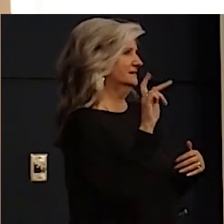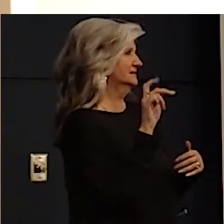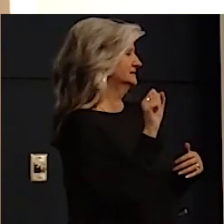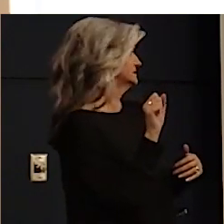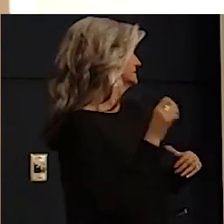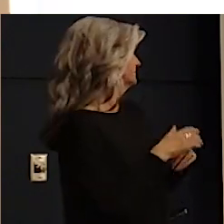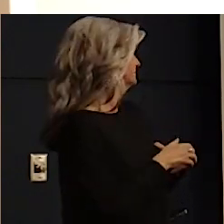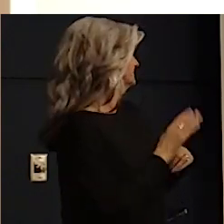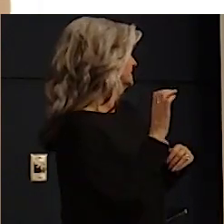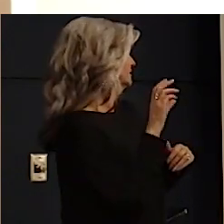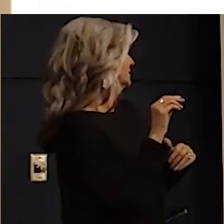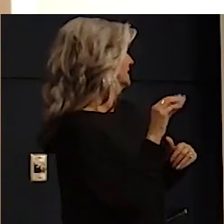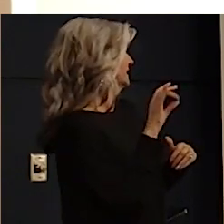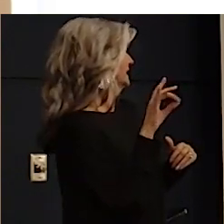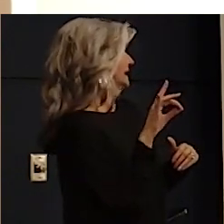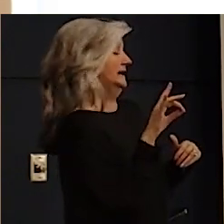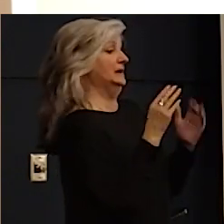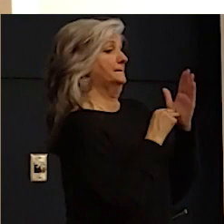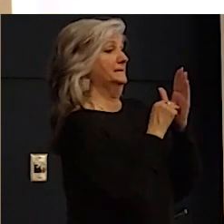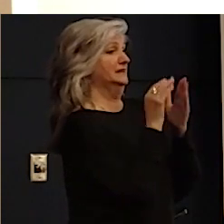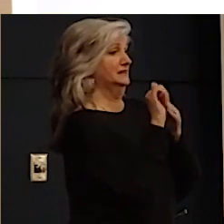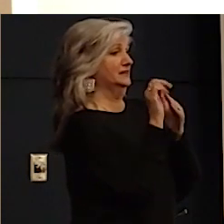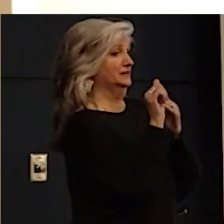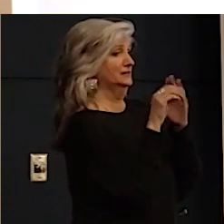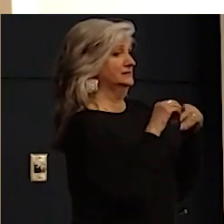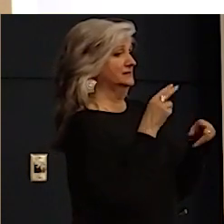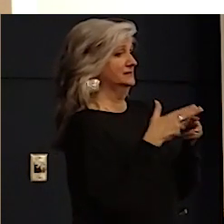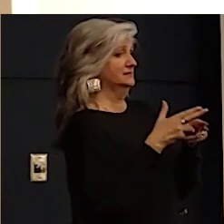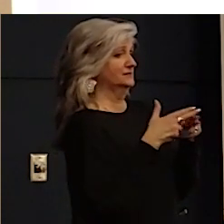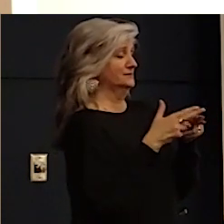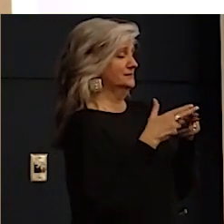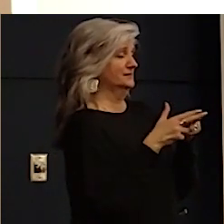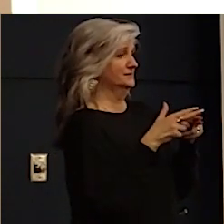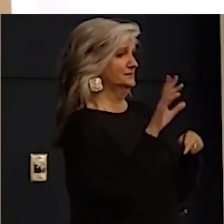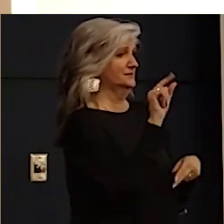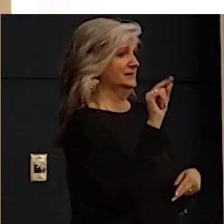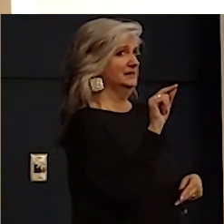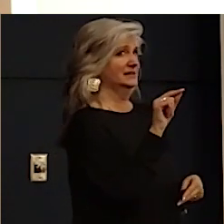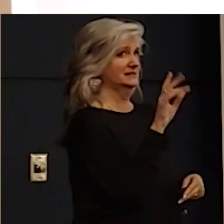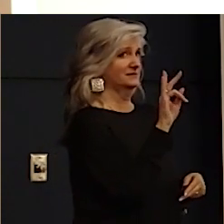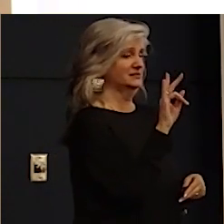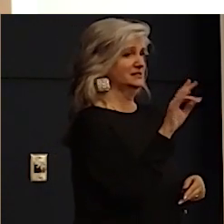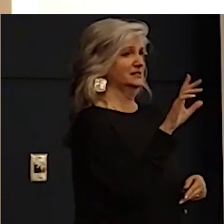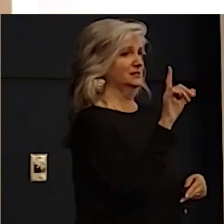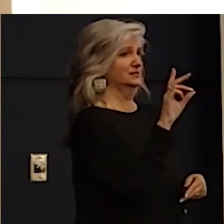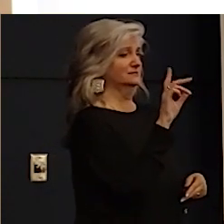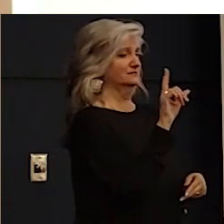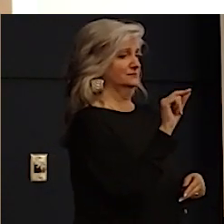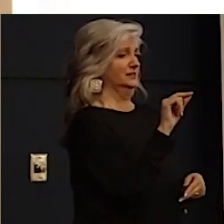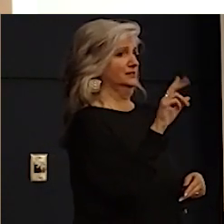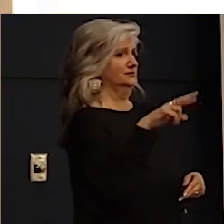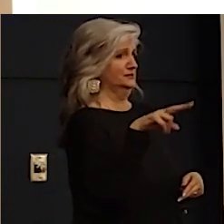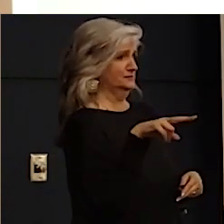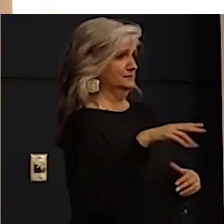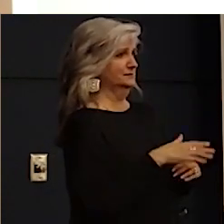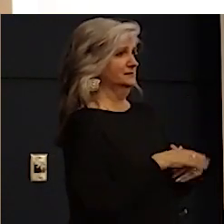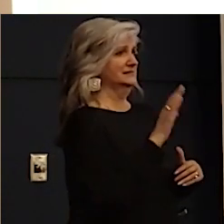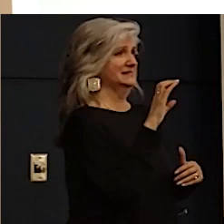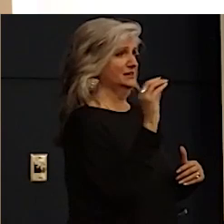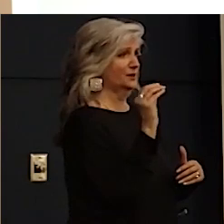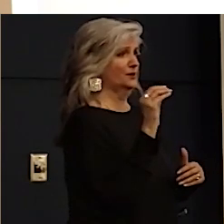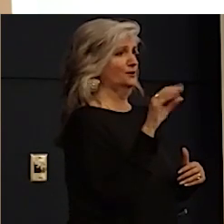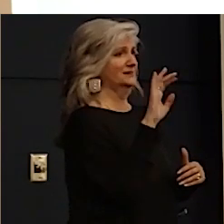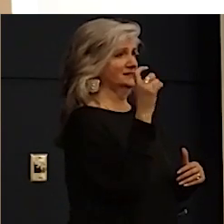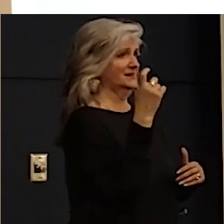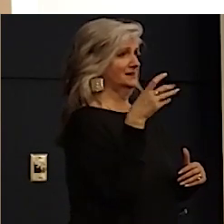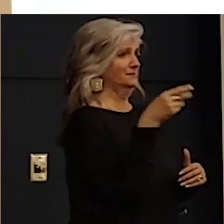Their CEO has made over $88 million just in the short interval, 2017 to 2022. CEO pay, executive pay,